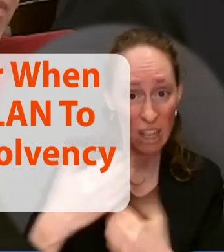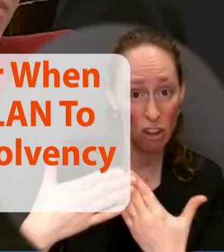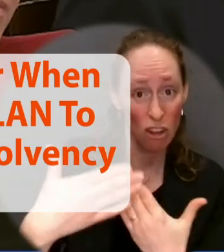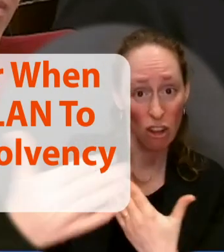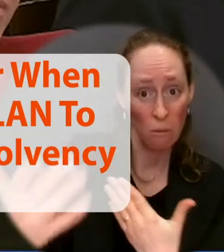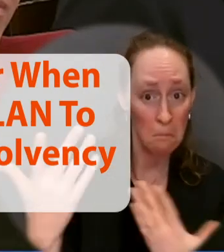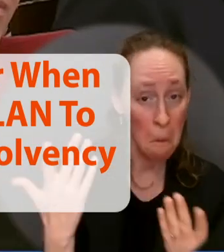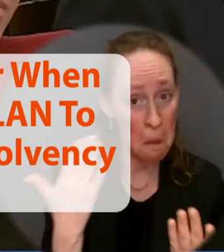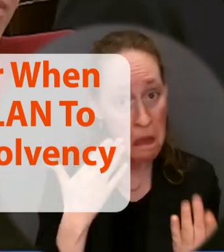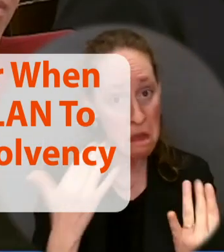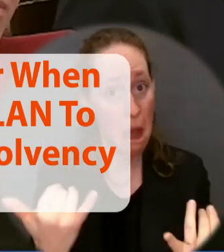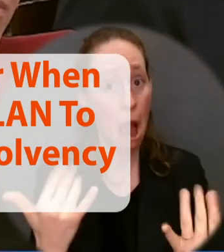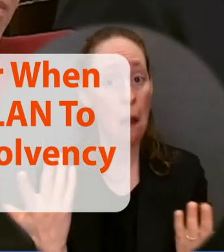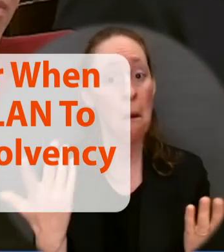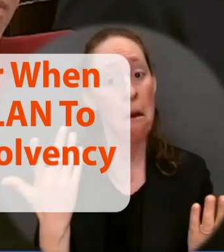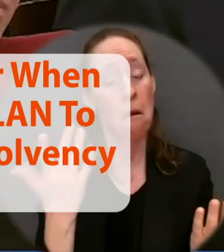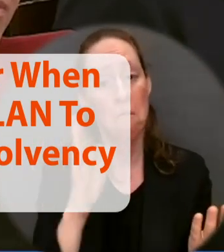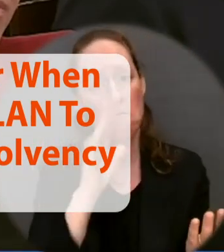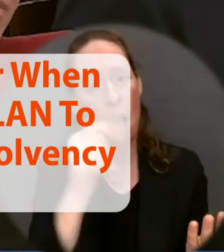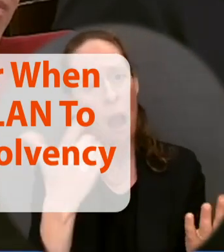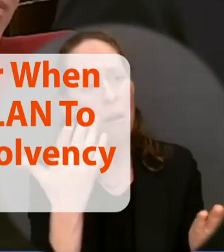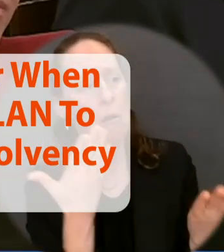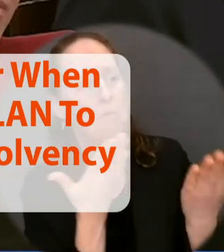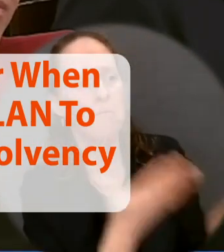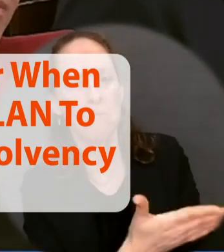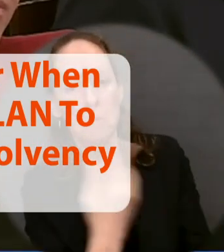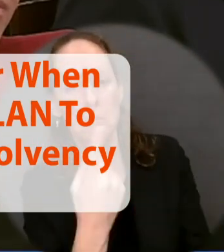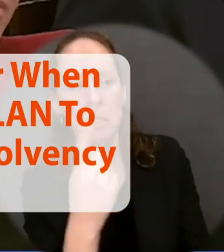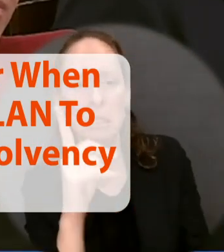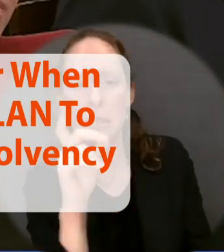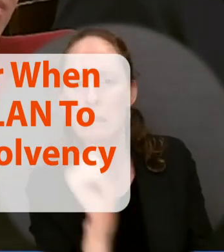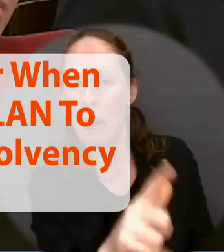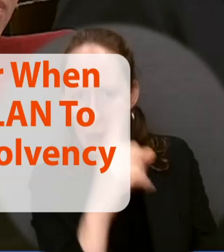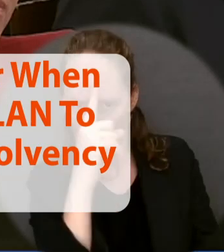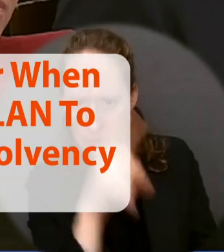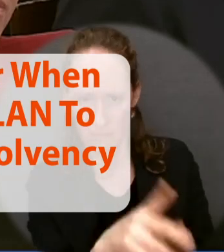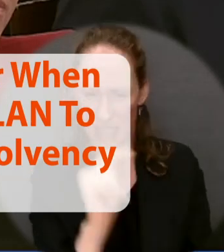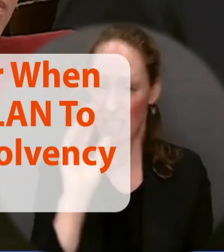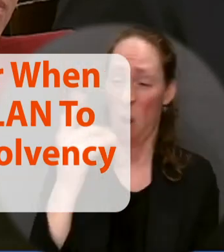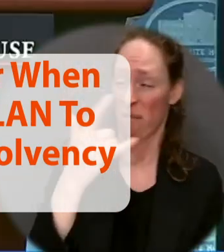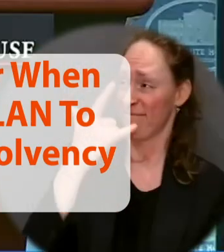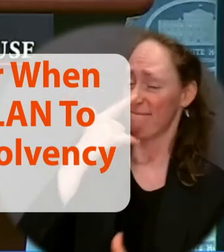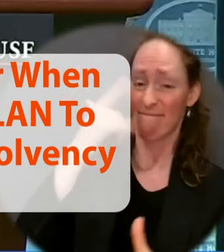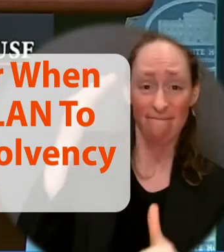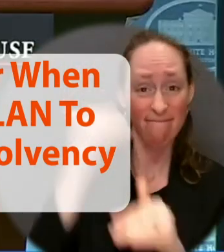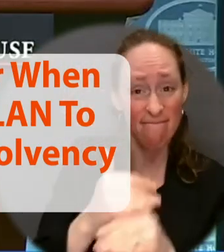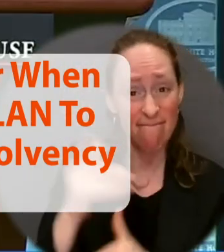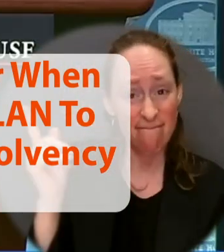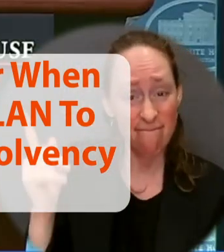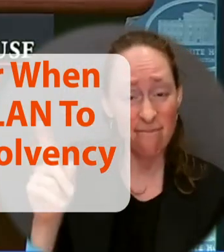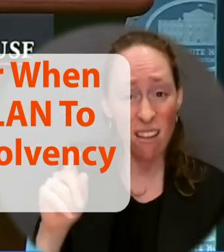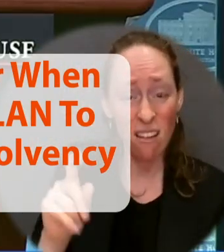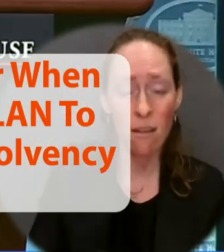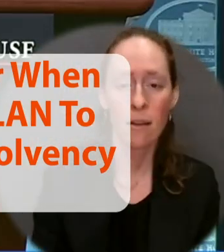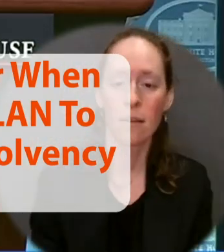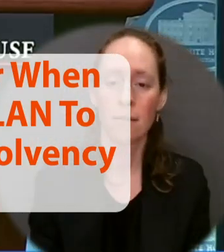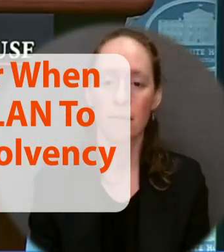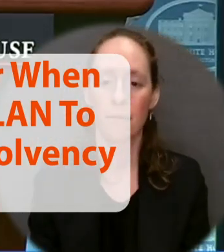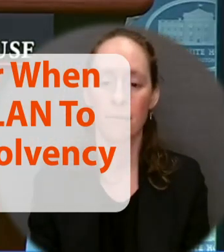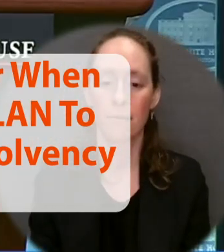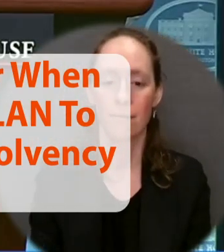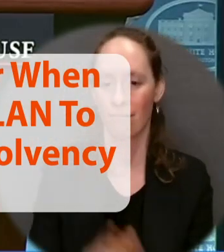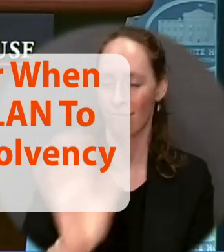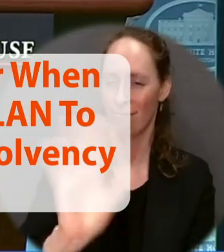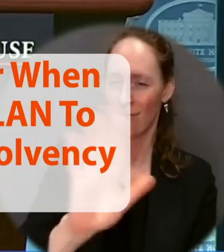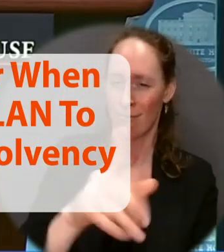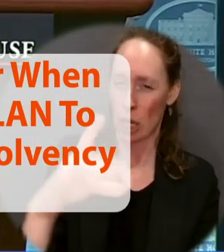president to make a proposal, hope for a compromise? He doesn't seem to be interested in doing that. Well, you assume the debate is from